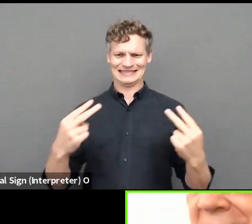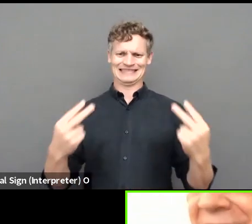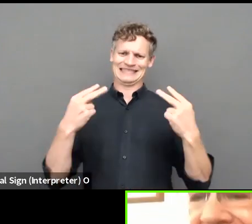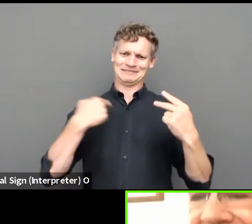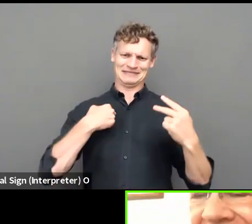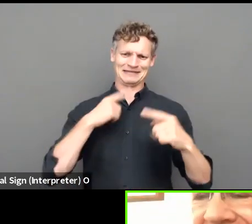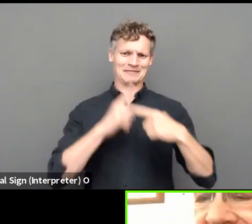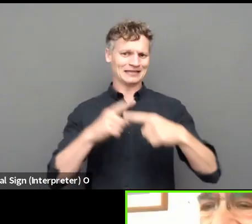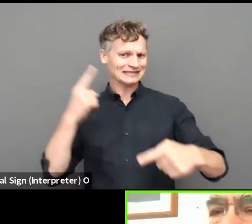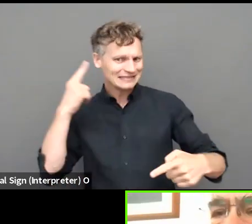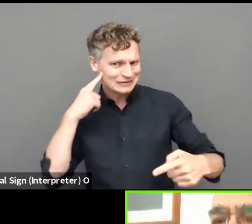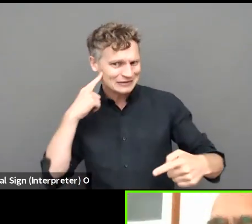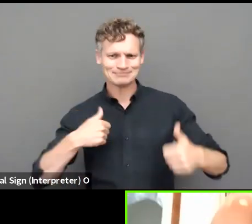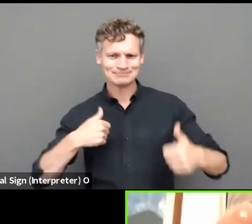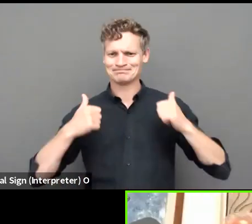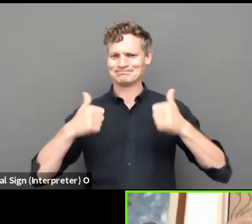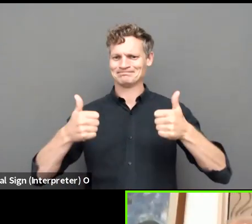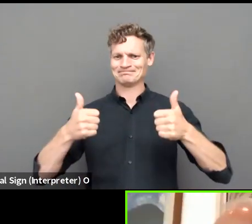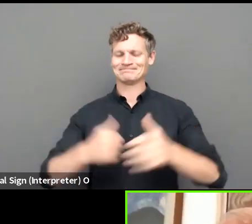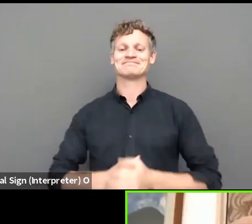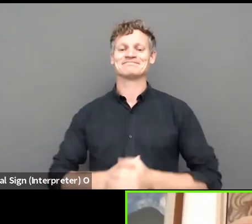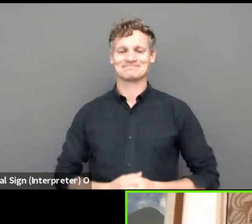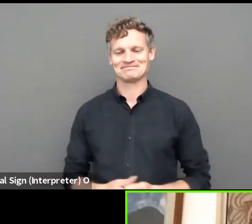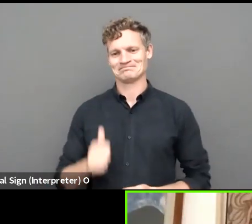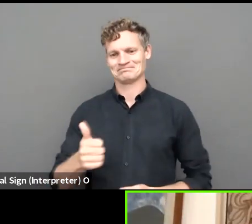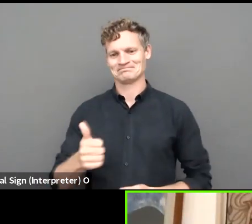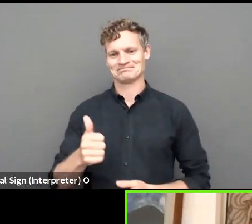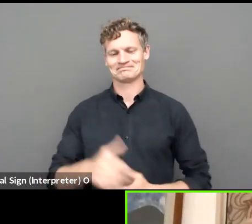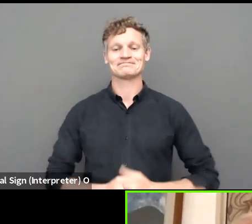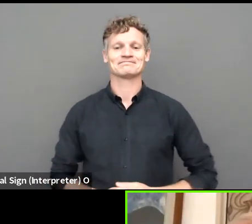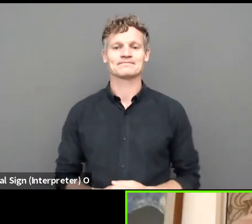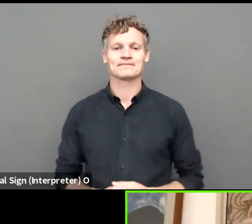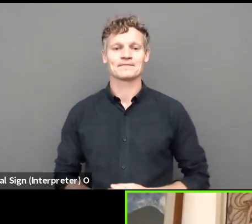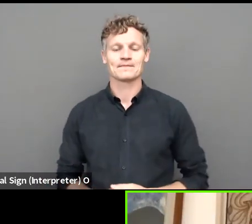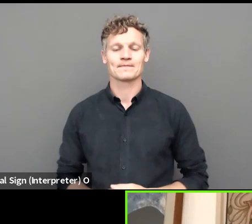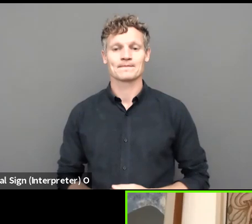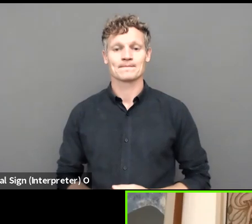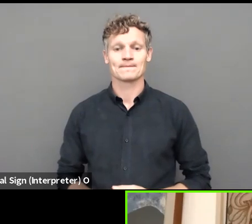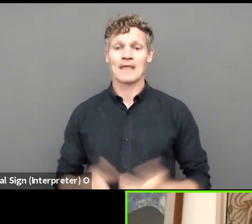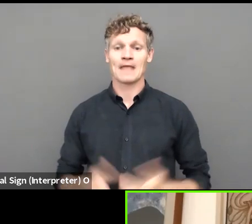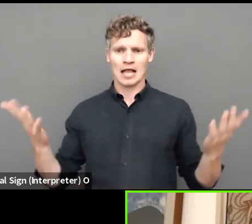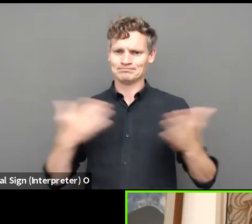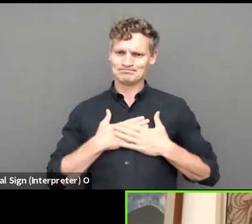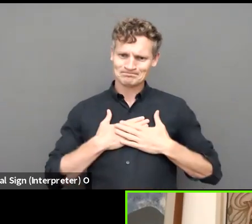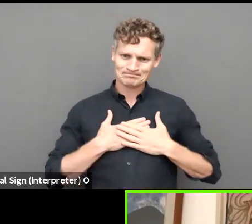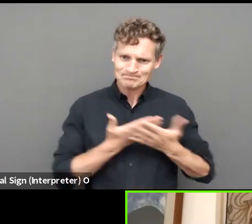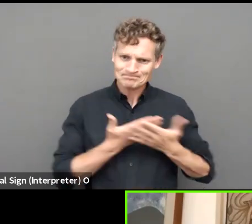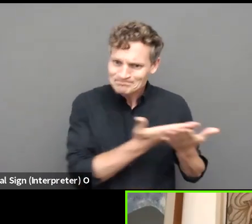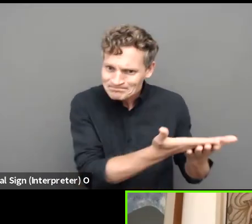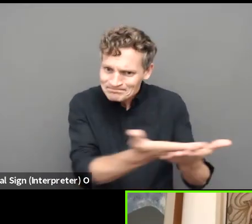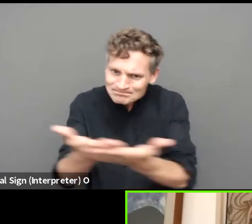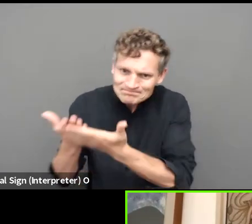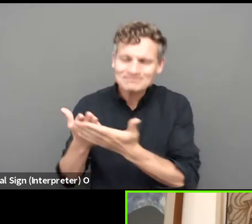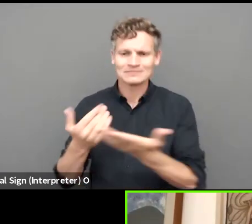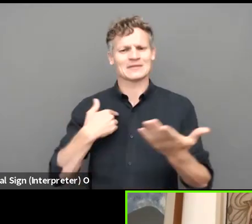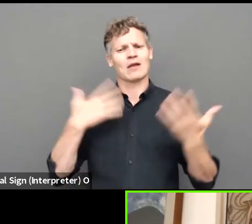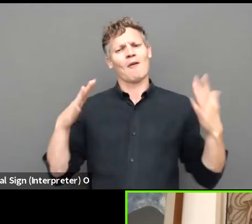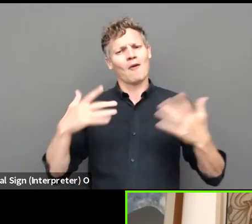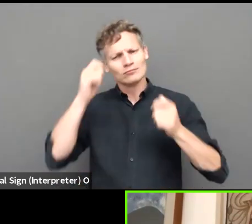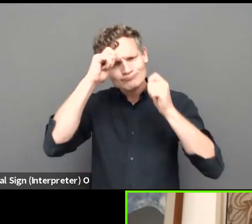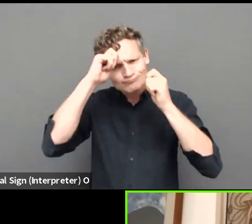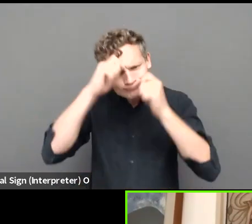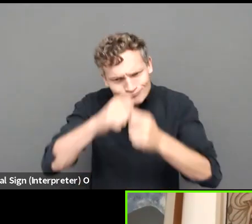me. Yes. Very good. So, dear friends, it's an honor to join you in this